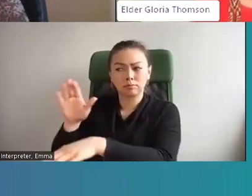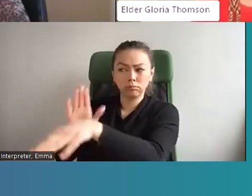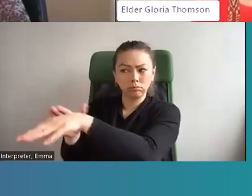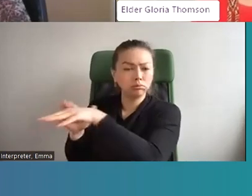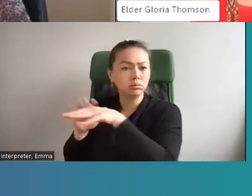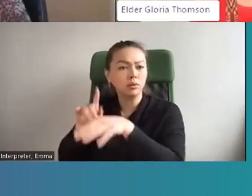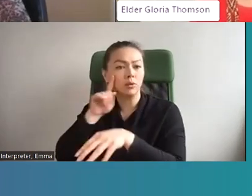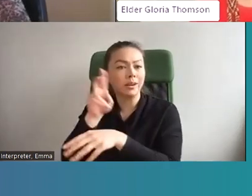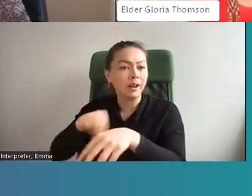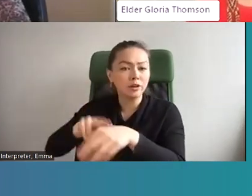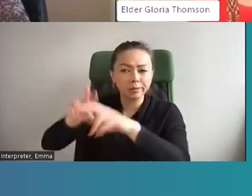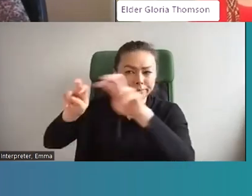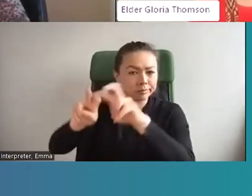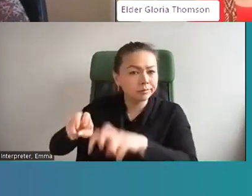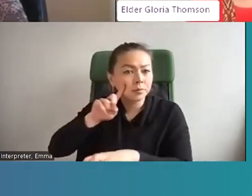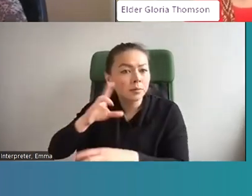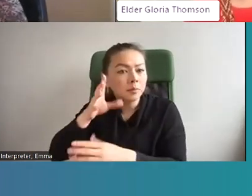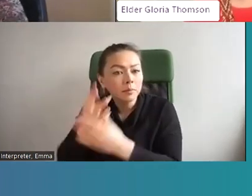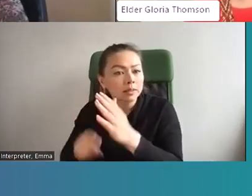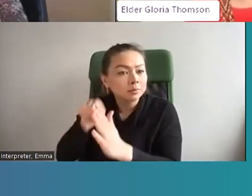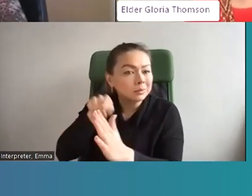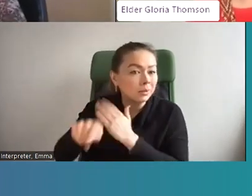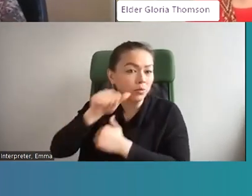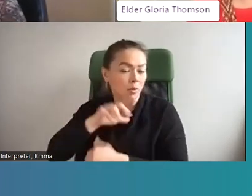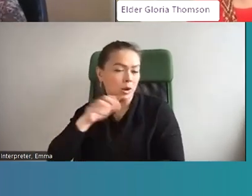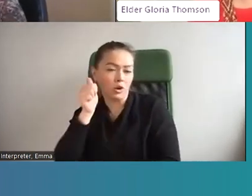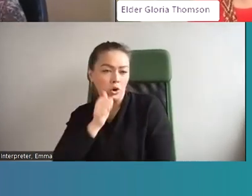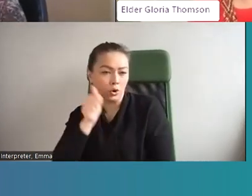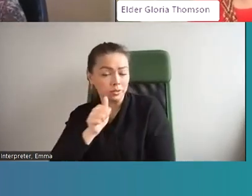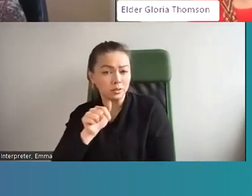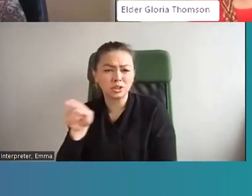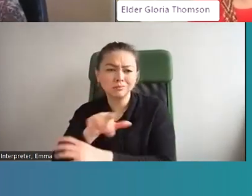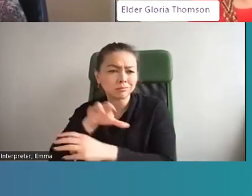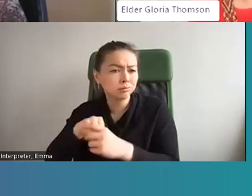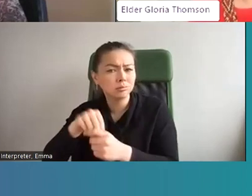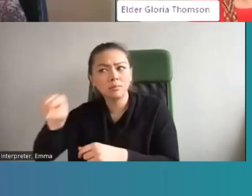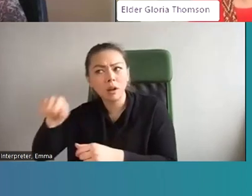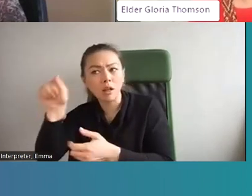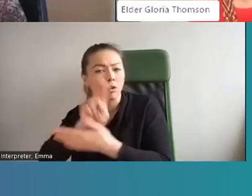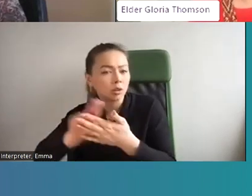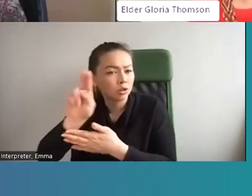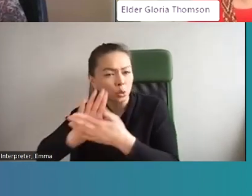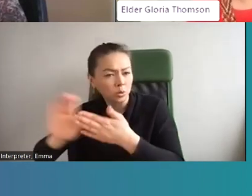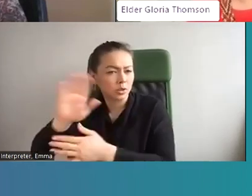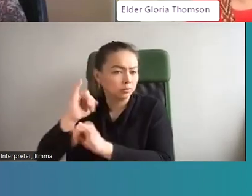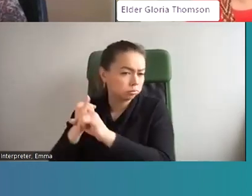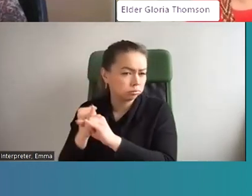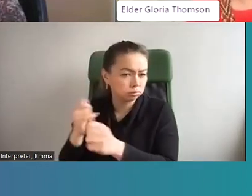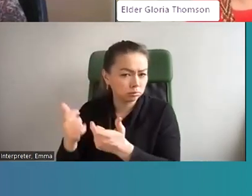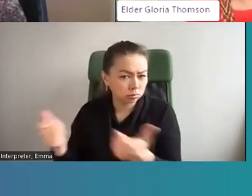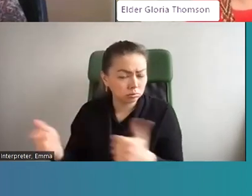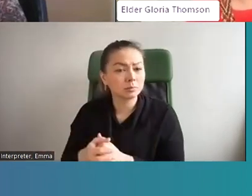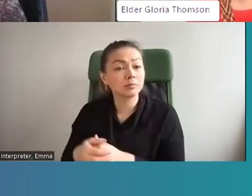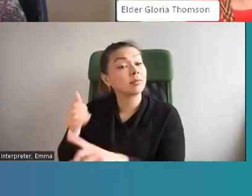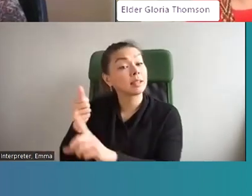taught in university, colleges, and other institutions. Elder Naulaq LeDrew is Inuk and was